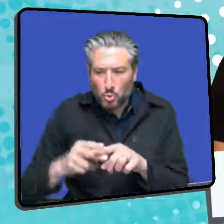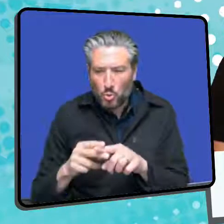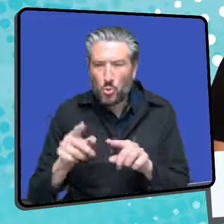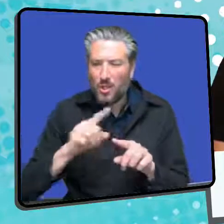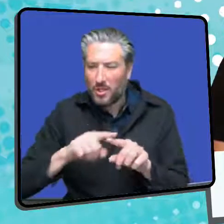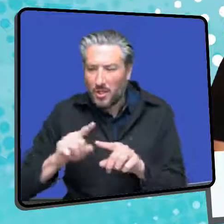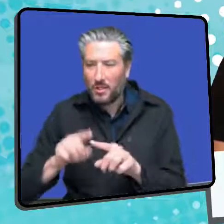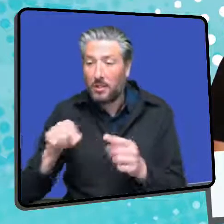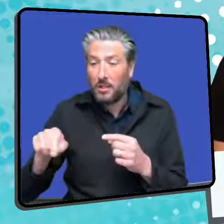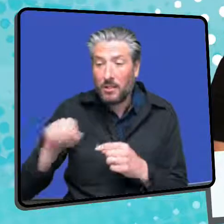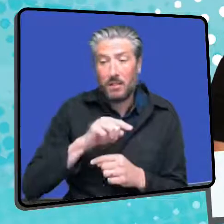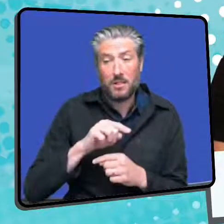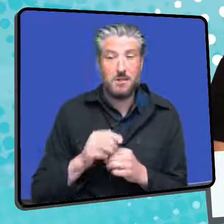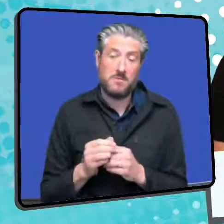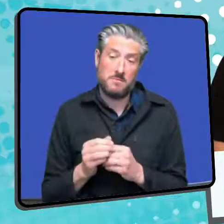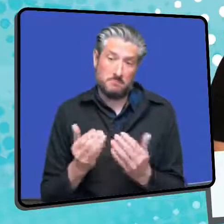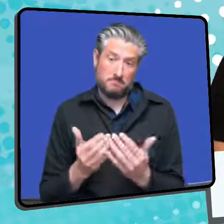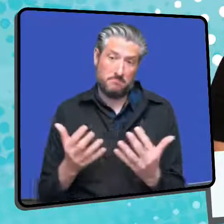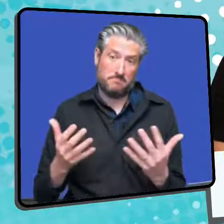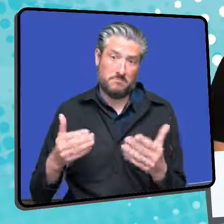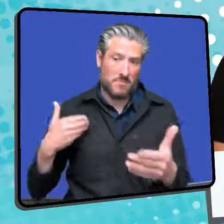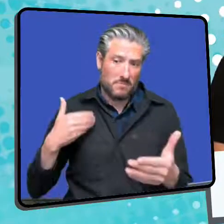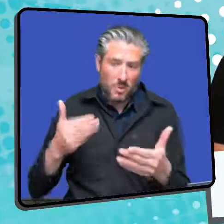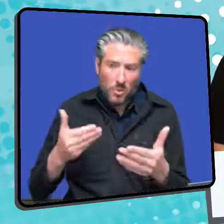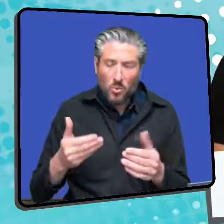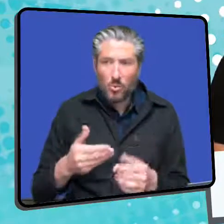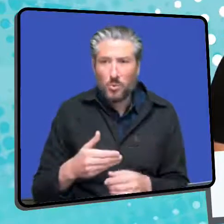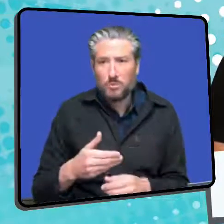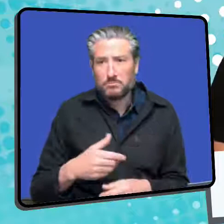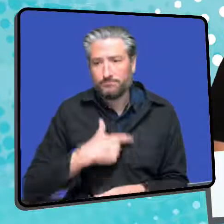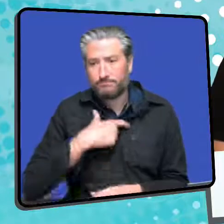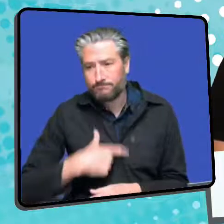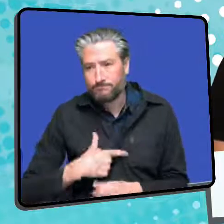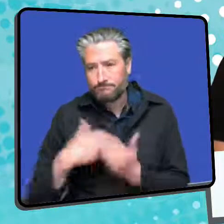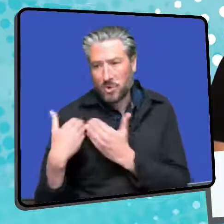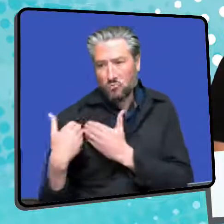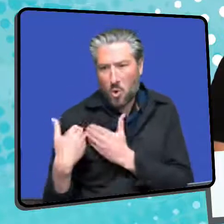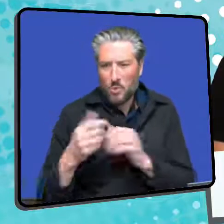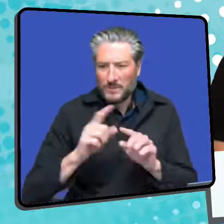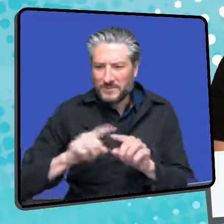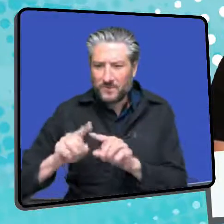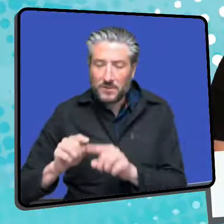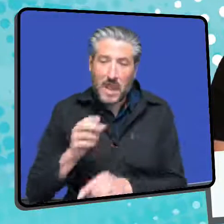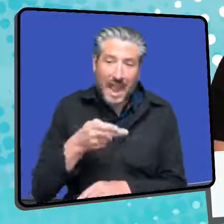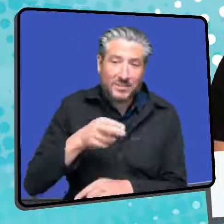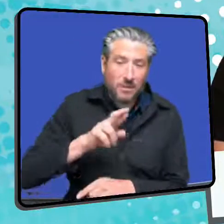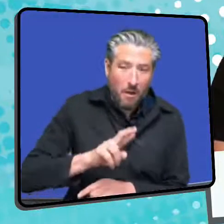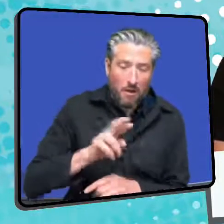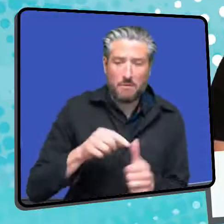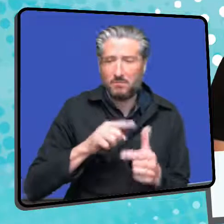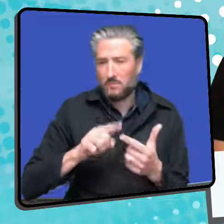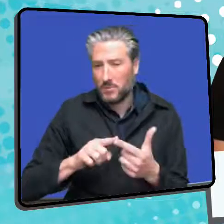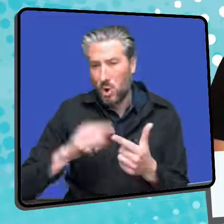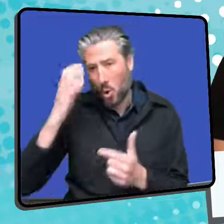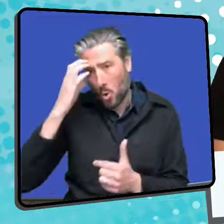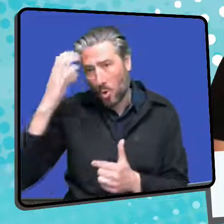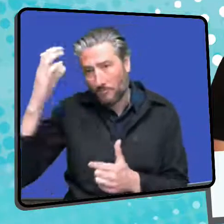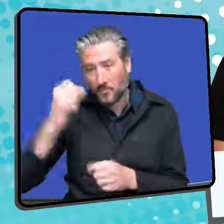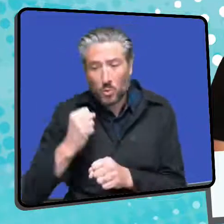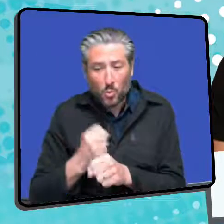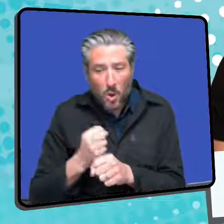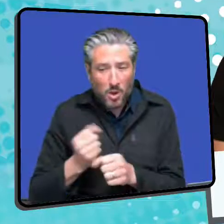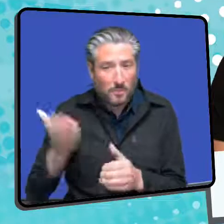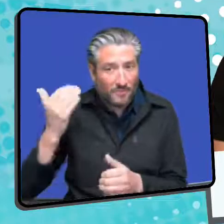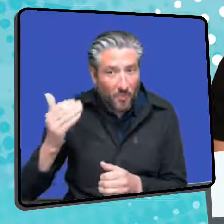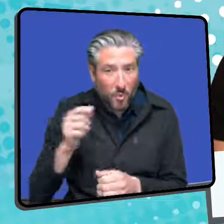from consultants to HR to like people that work in government services, which like